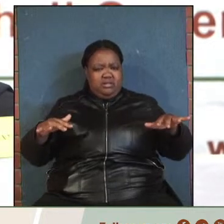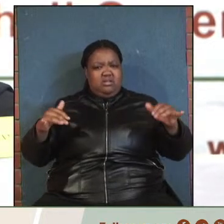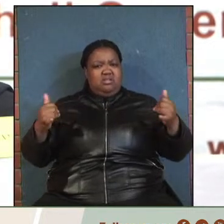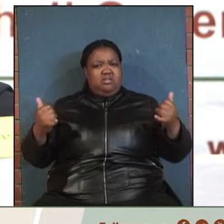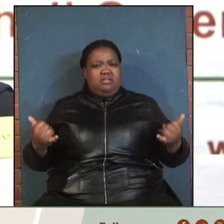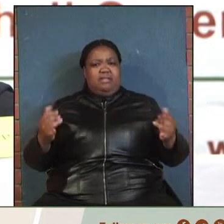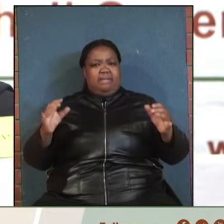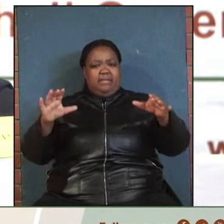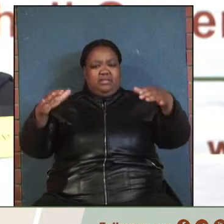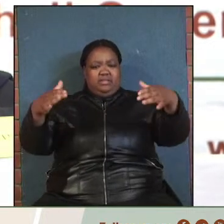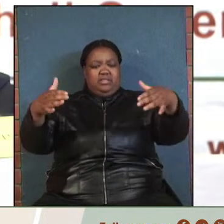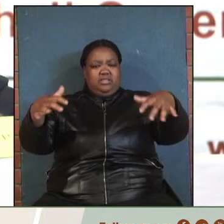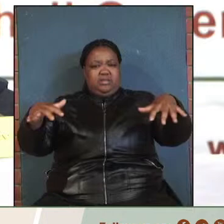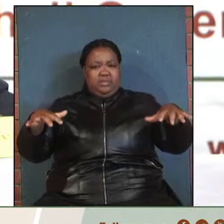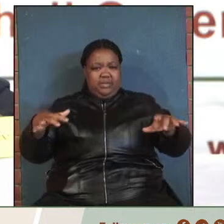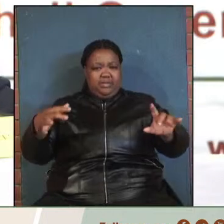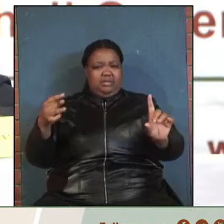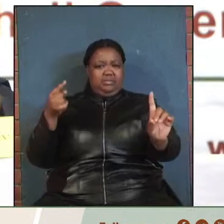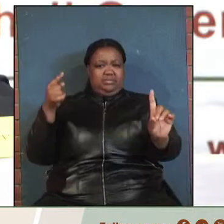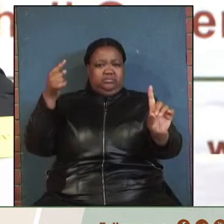Parliament.